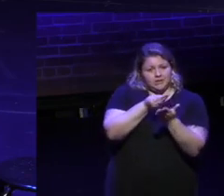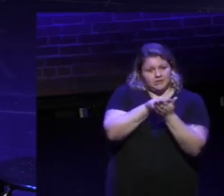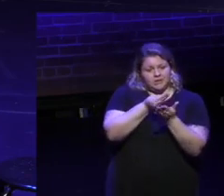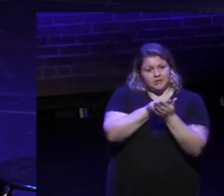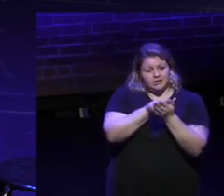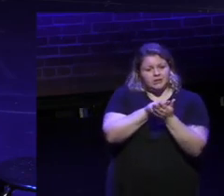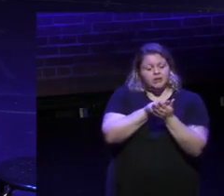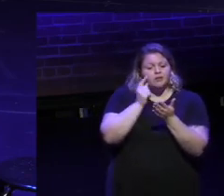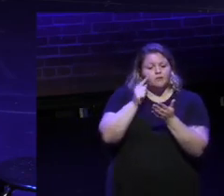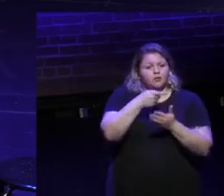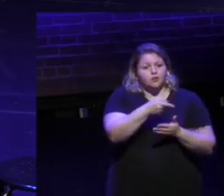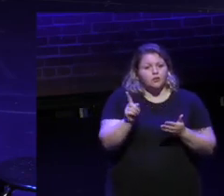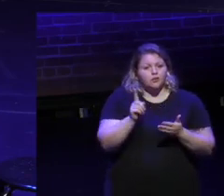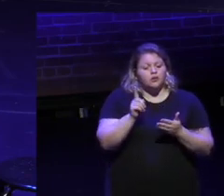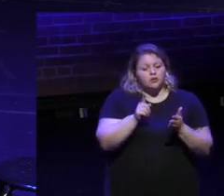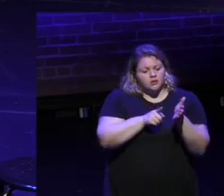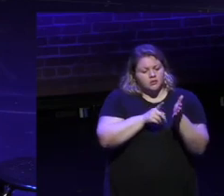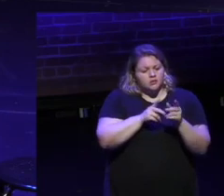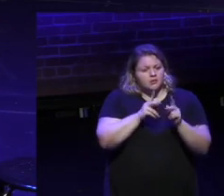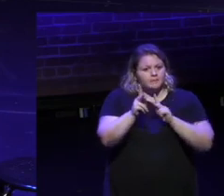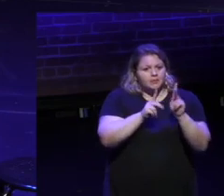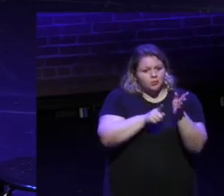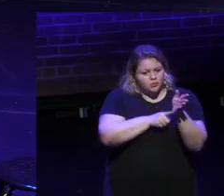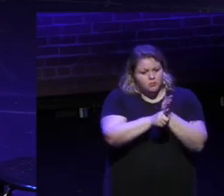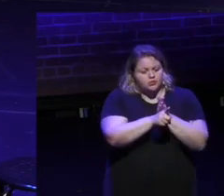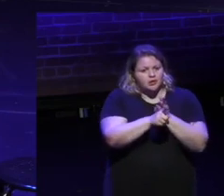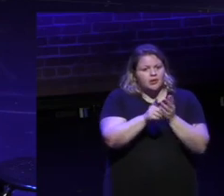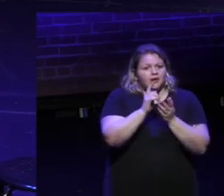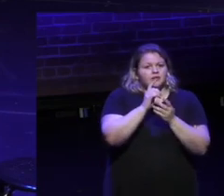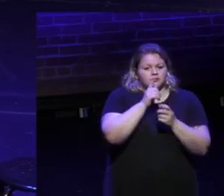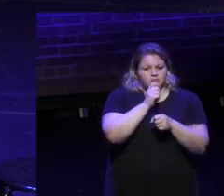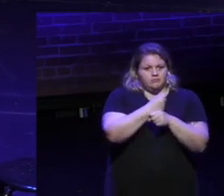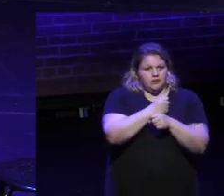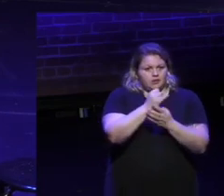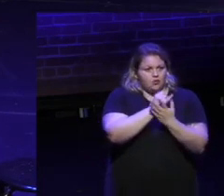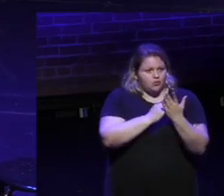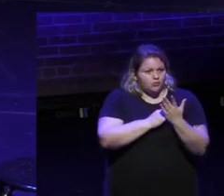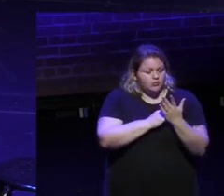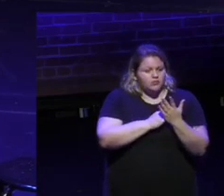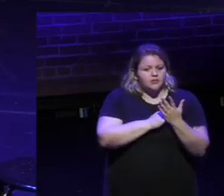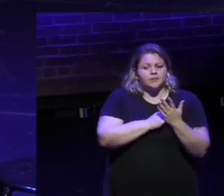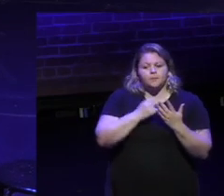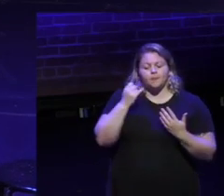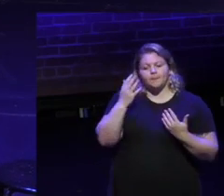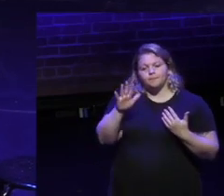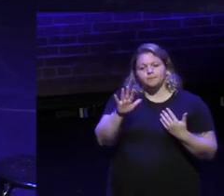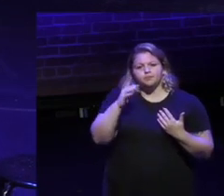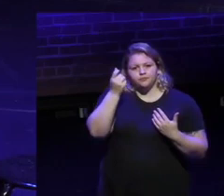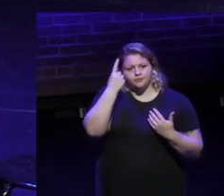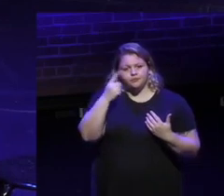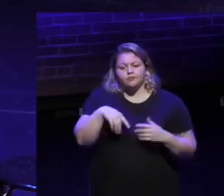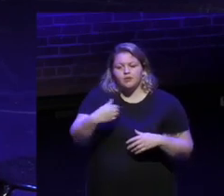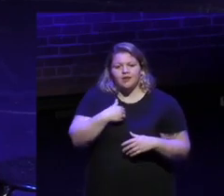for marginalized art makers and organizations. So because of the makeup and structure of the sector, there are small